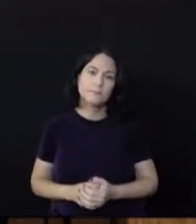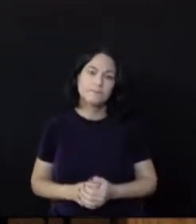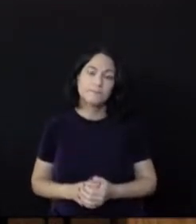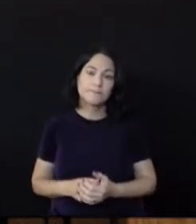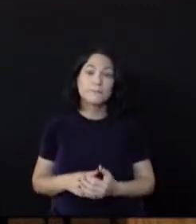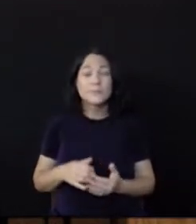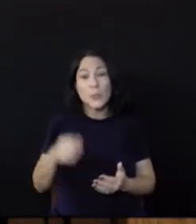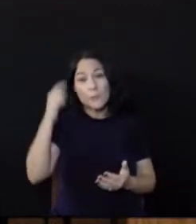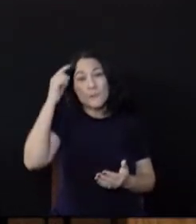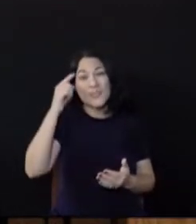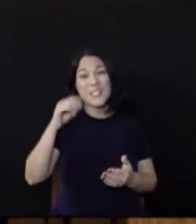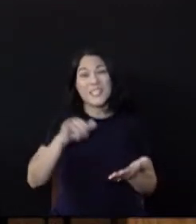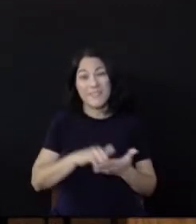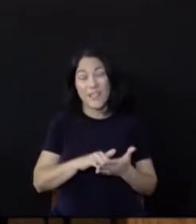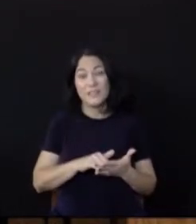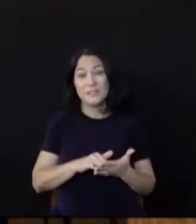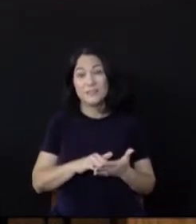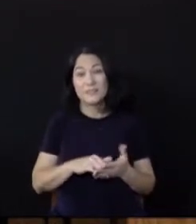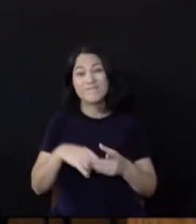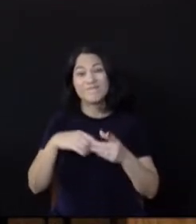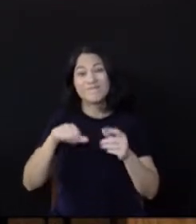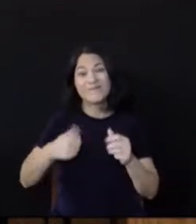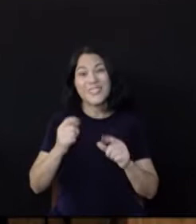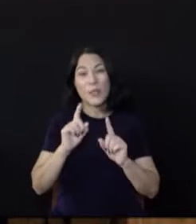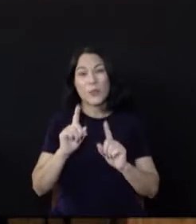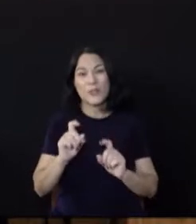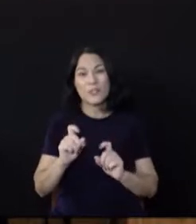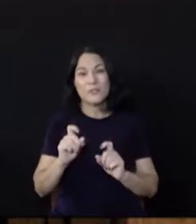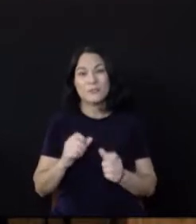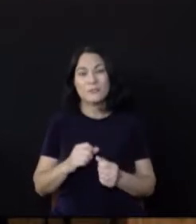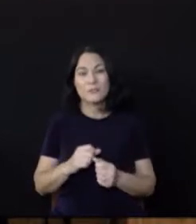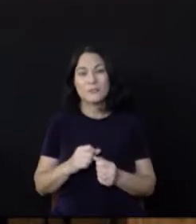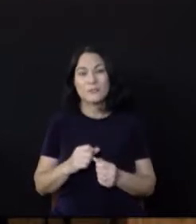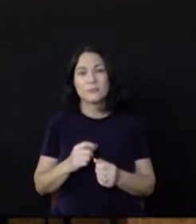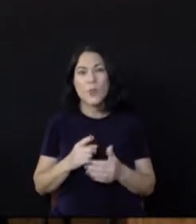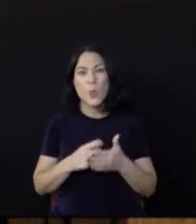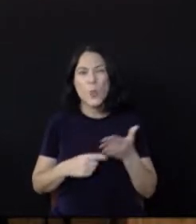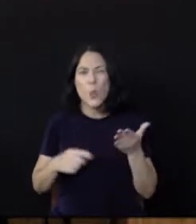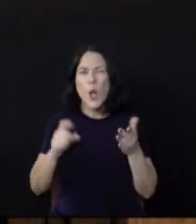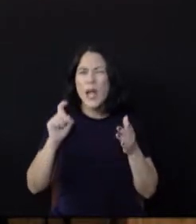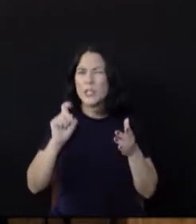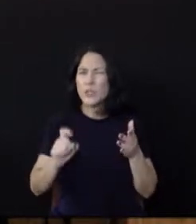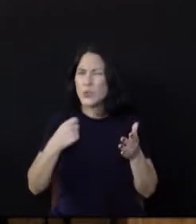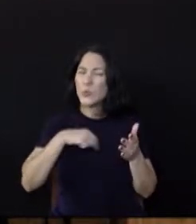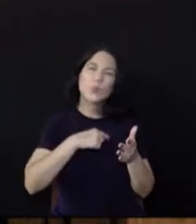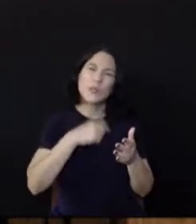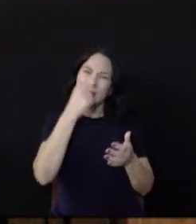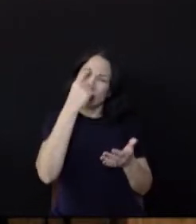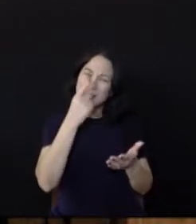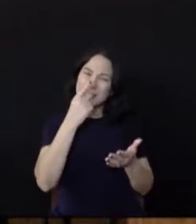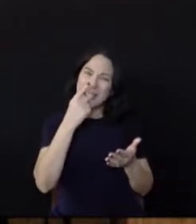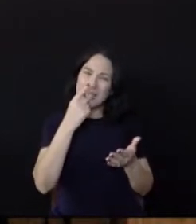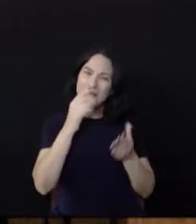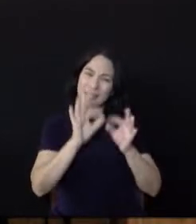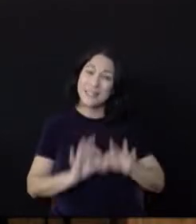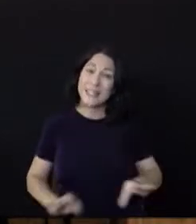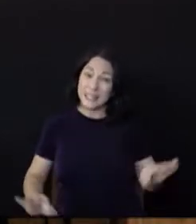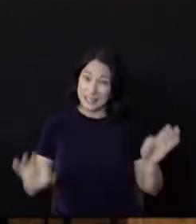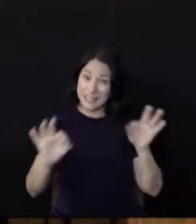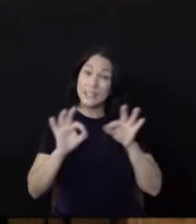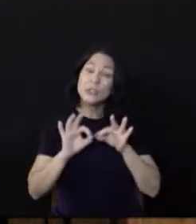So with that in mind, let me ask you another question. What should we understand as